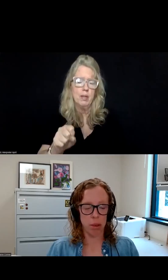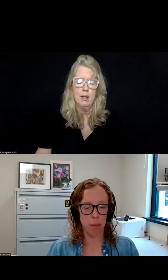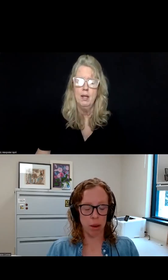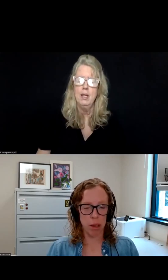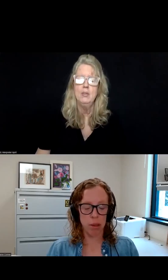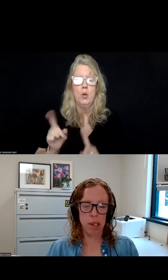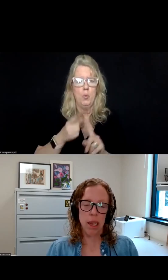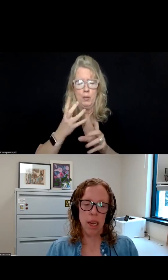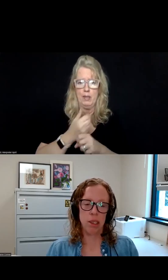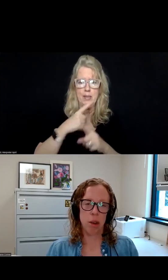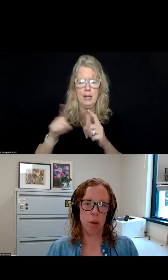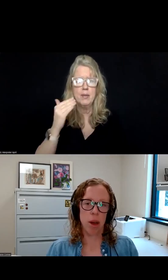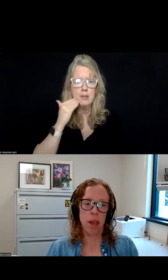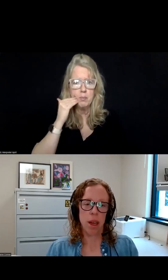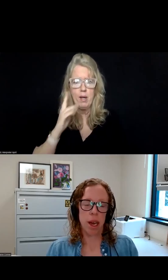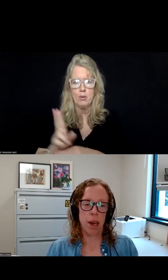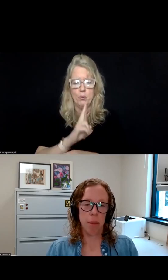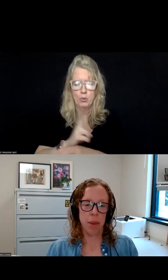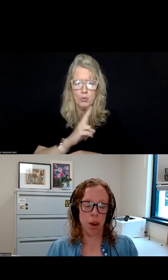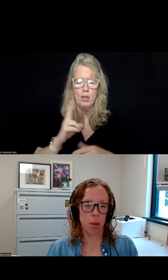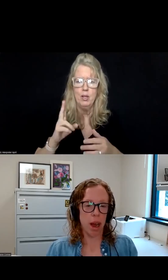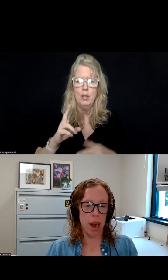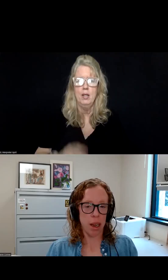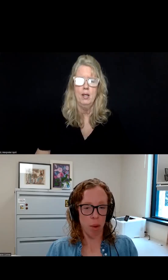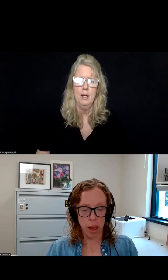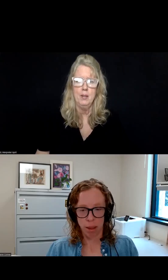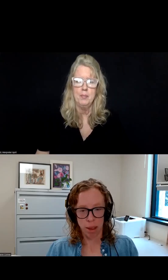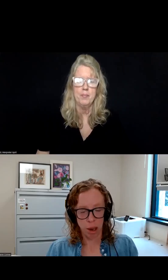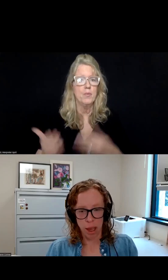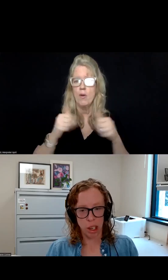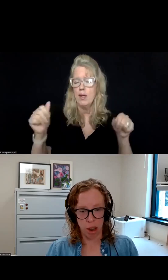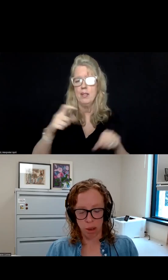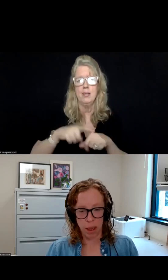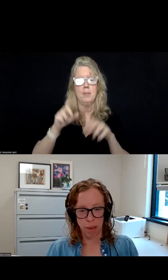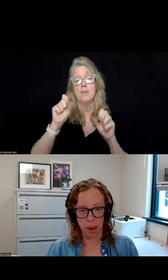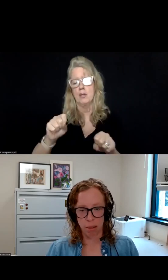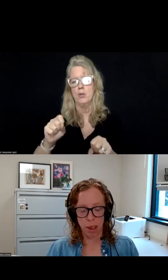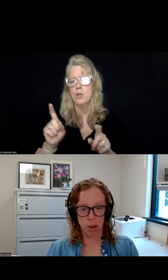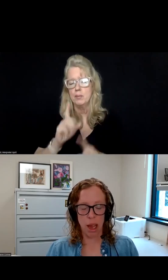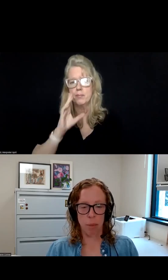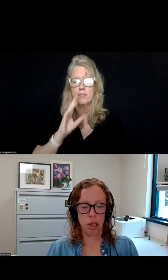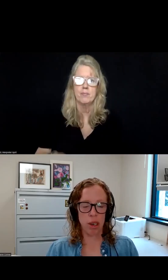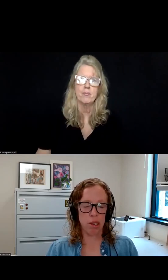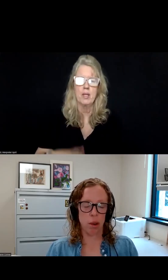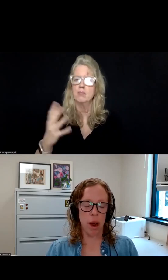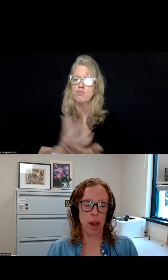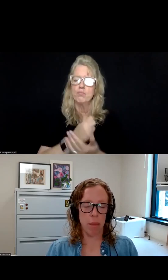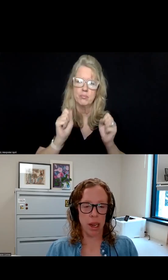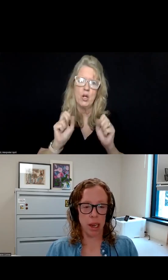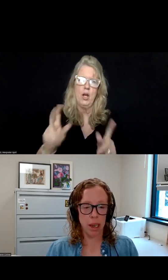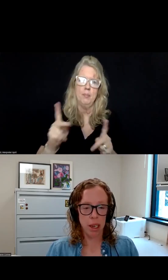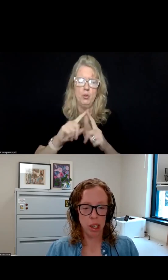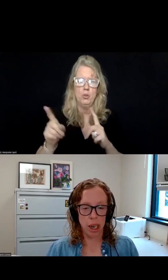comes to tobacco use. And so, at any point, they should also be given, the opportunities to quit.